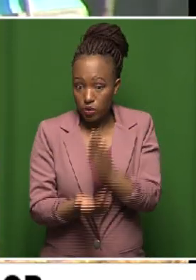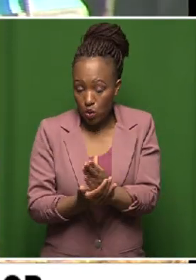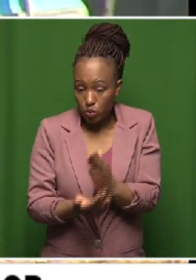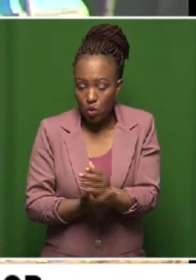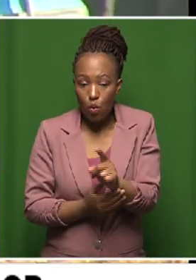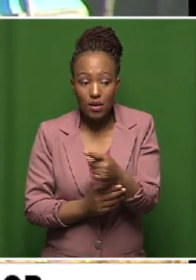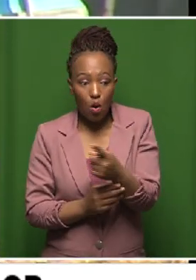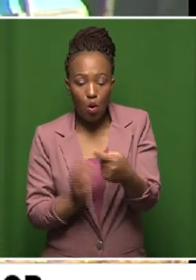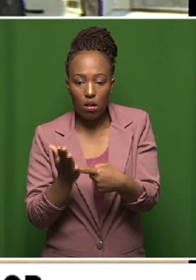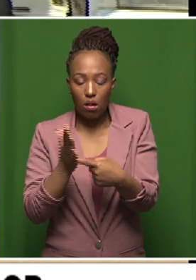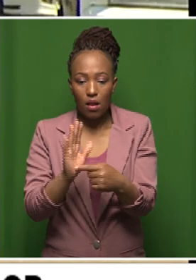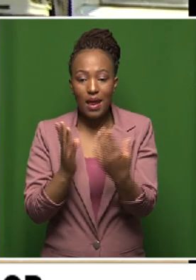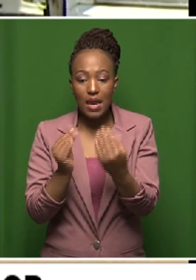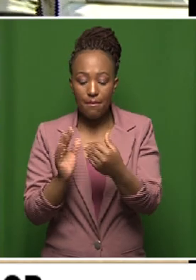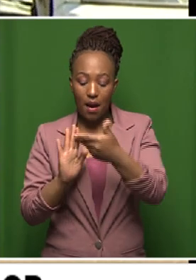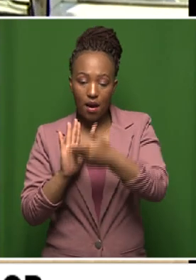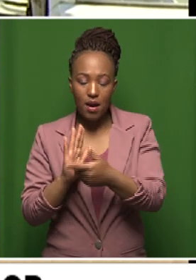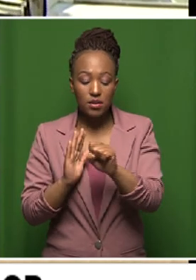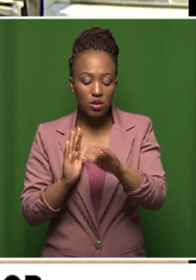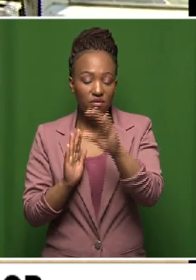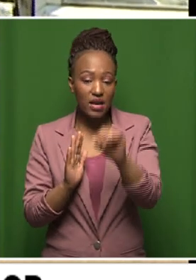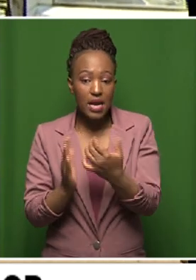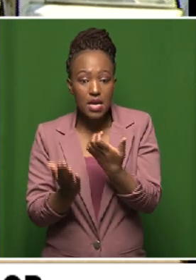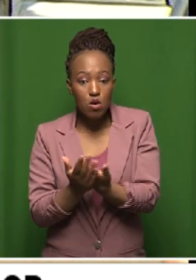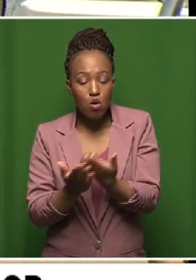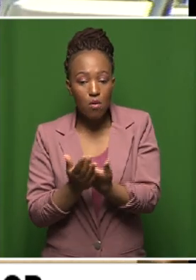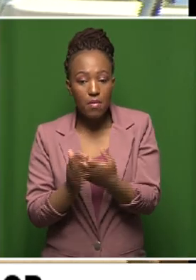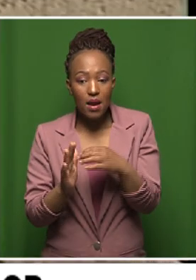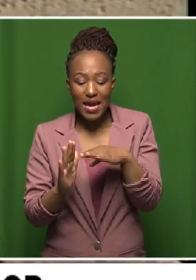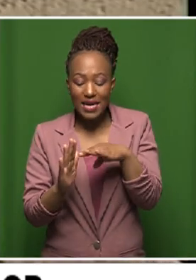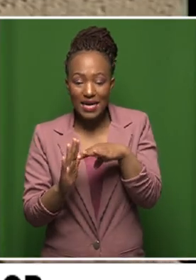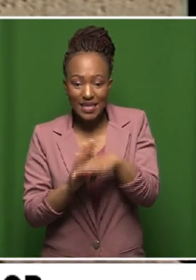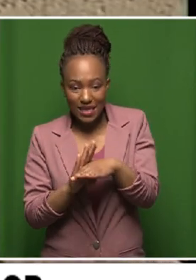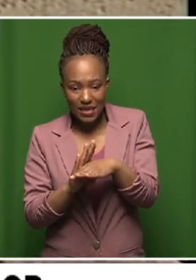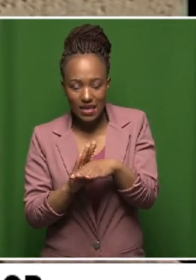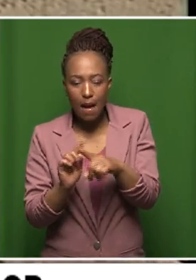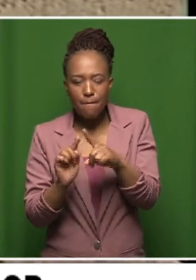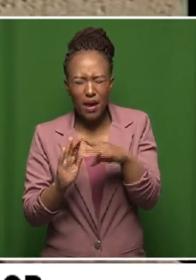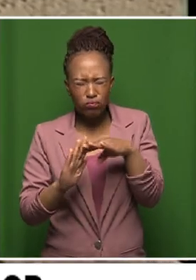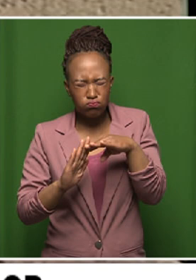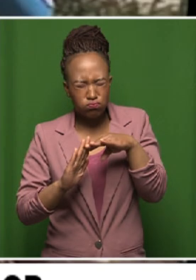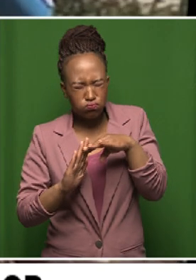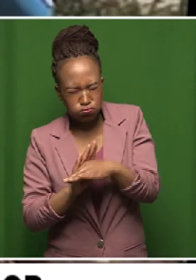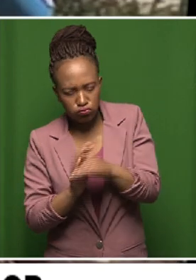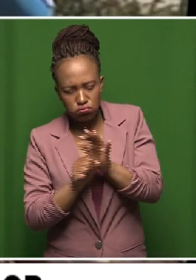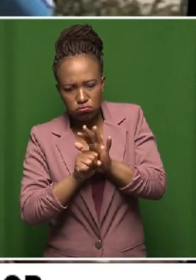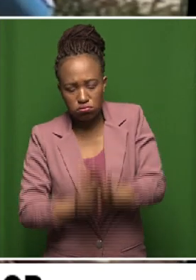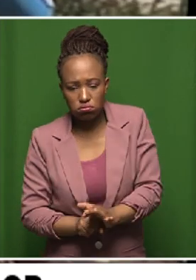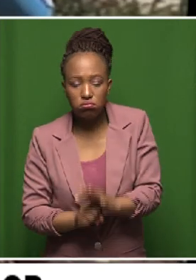all the indications are that the South African economy is not in a recession. We are in a very, very deep depression, and part